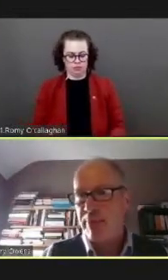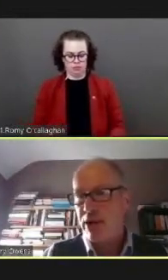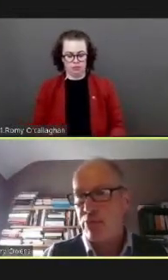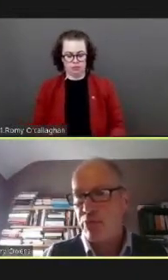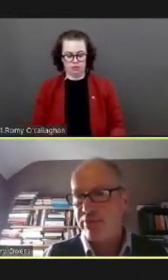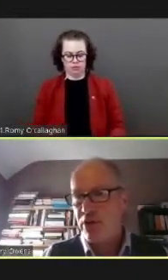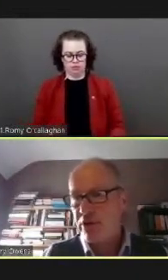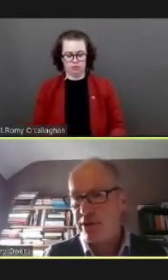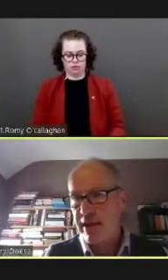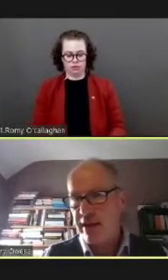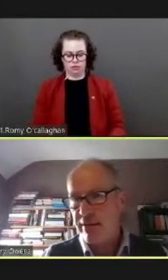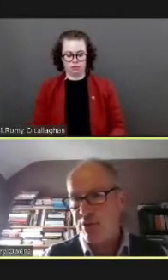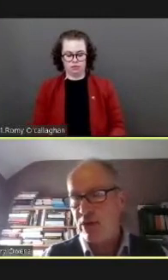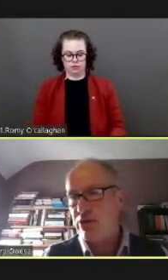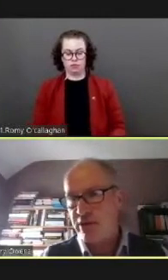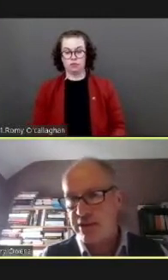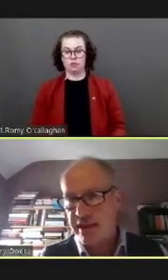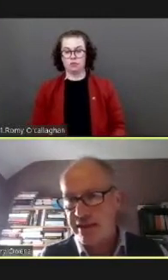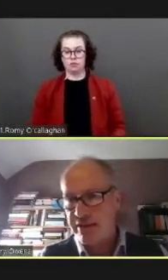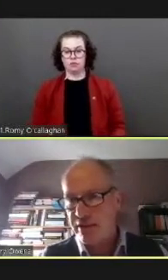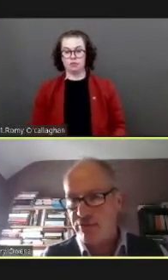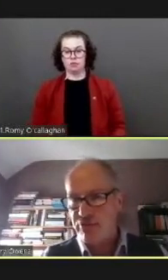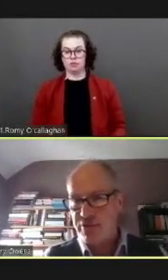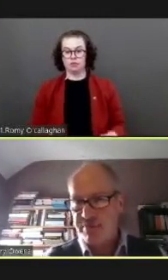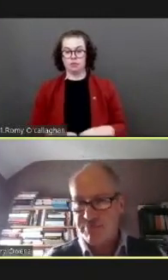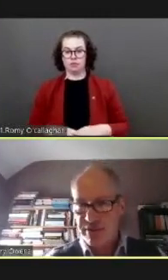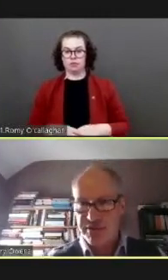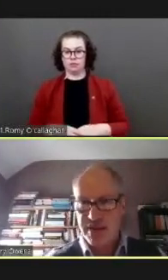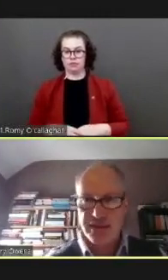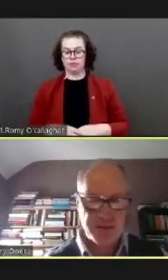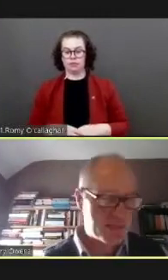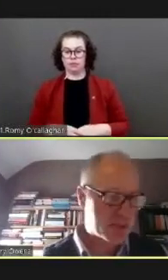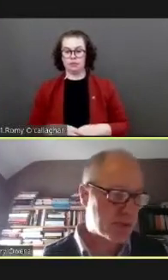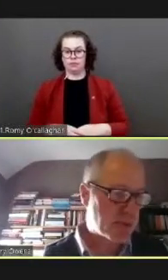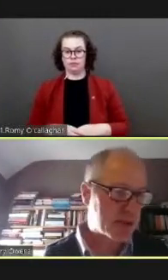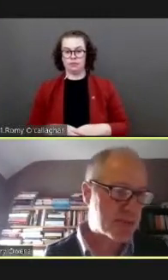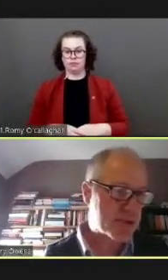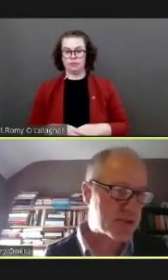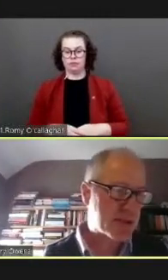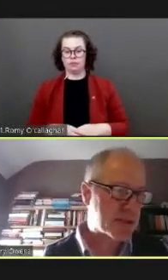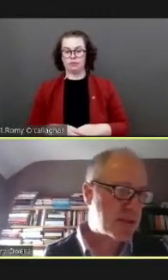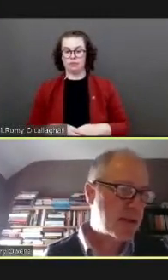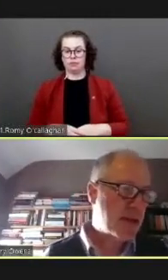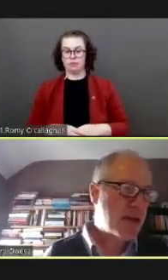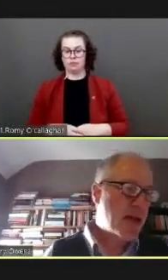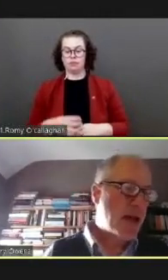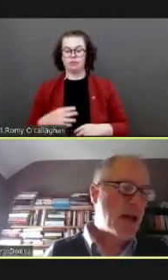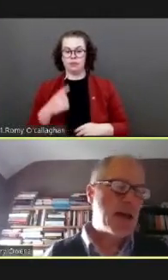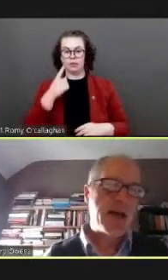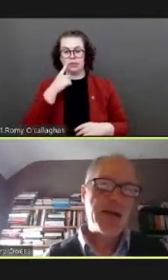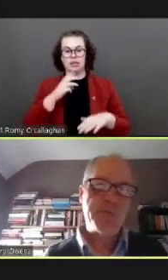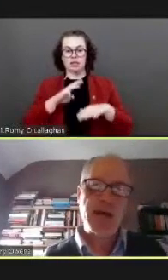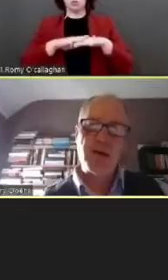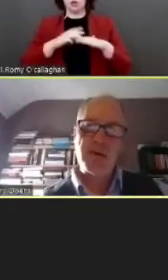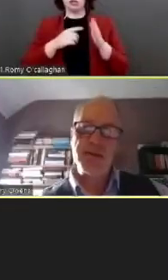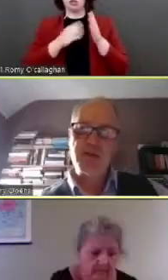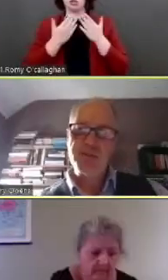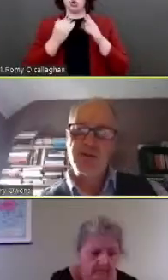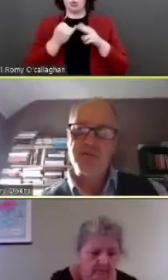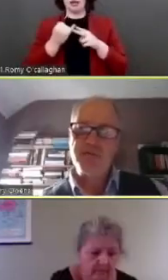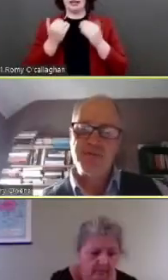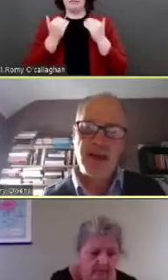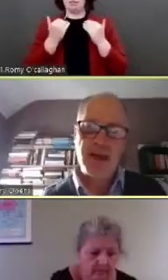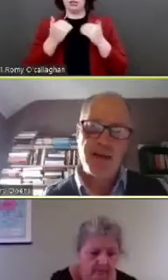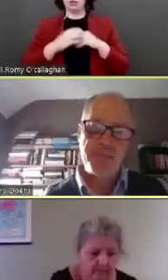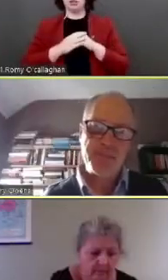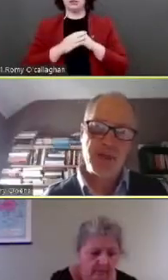supported by what we've heard earlier on today in the conference. You know, that seems to be well demonstrated. Now, in